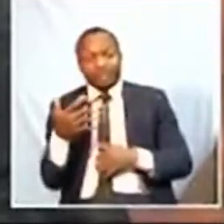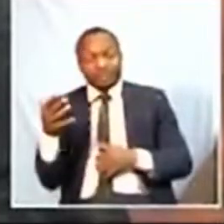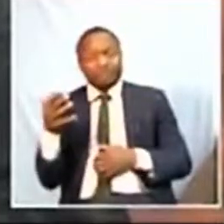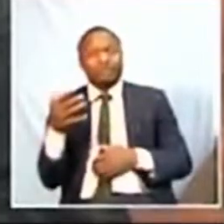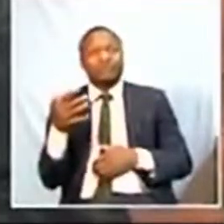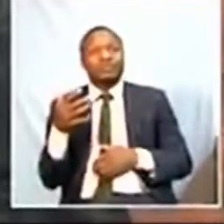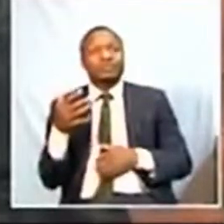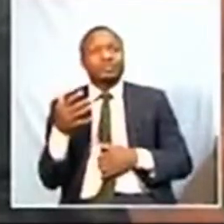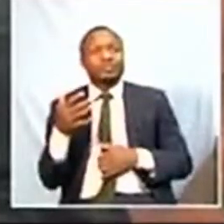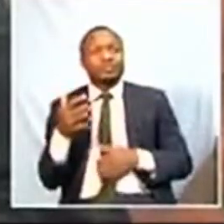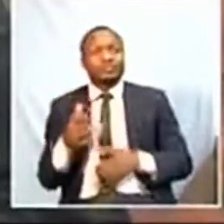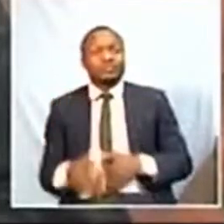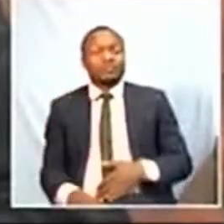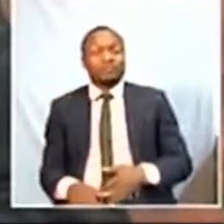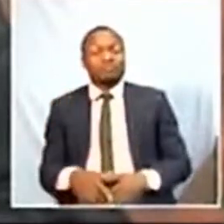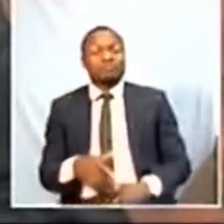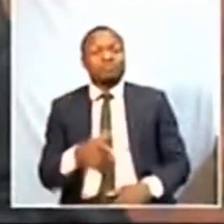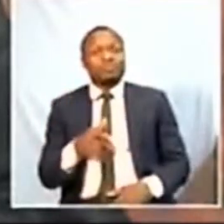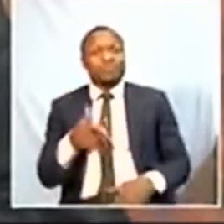The trigger will be.